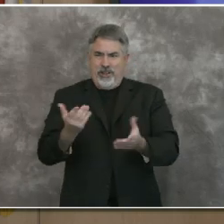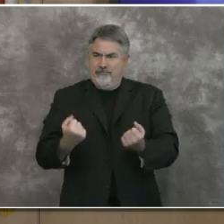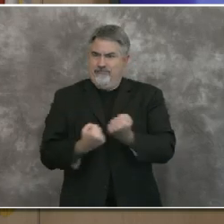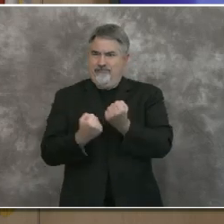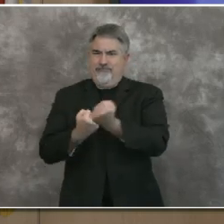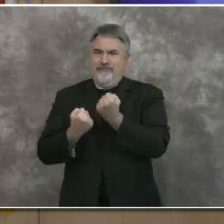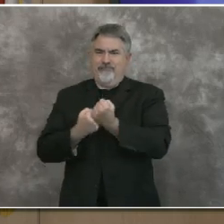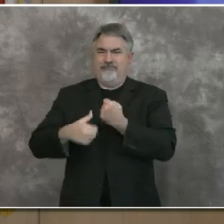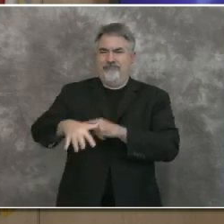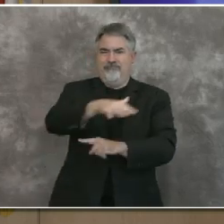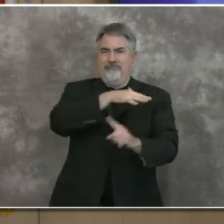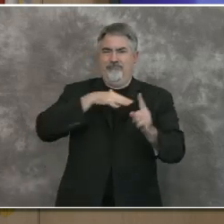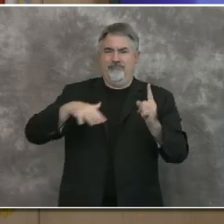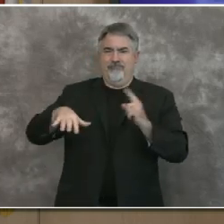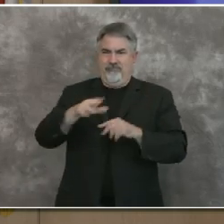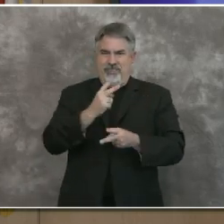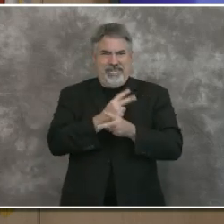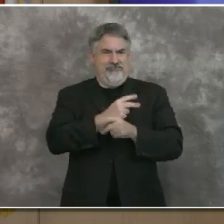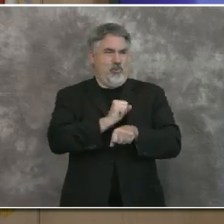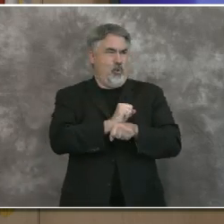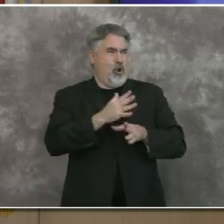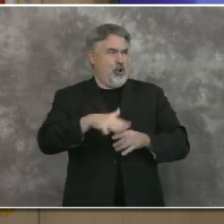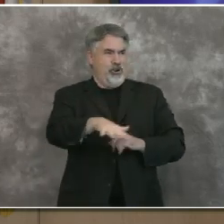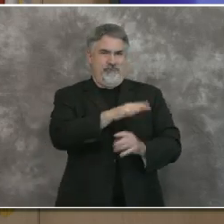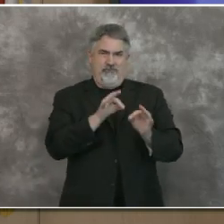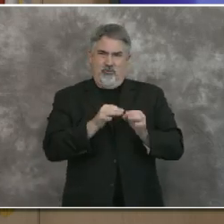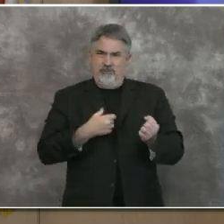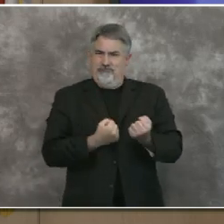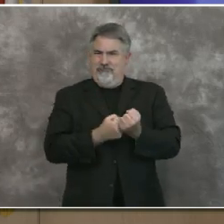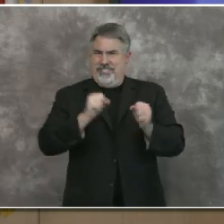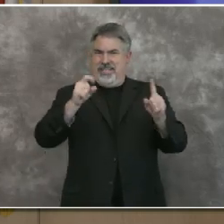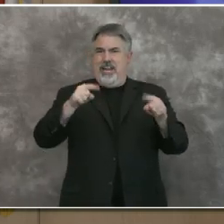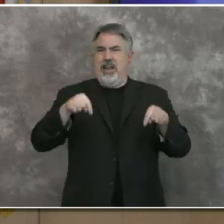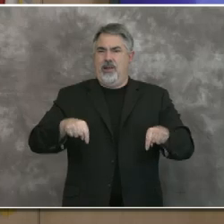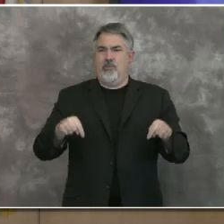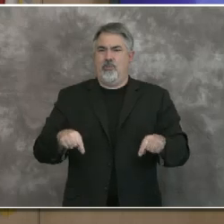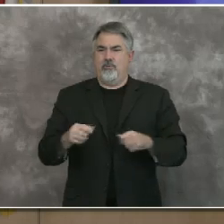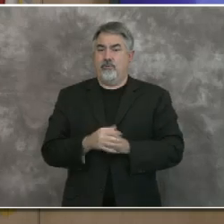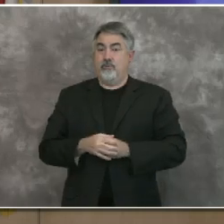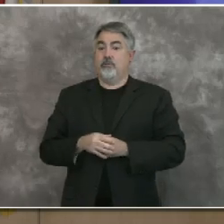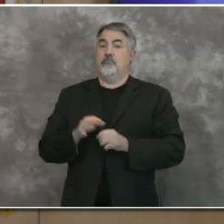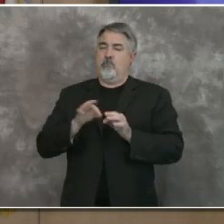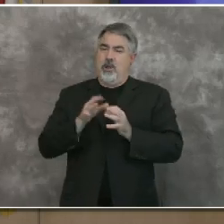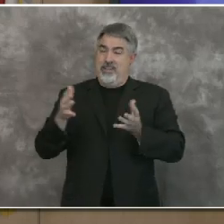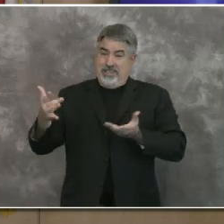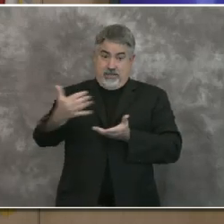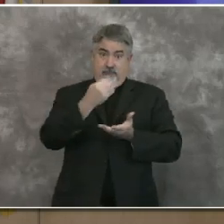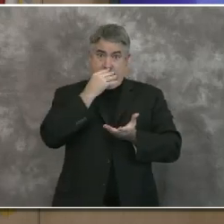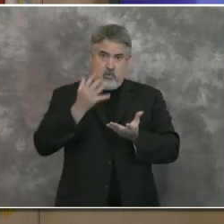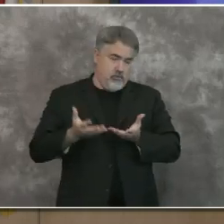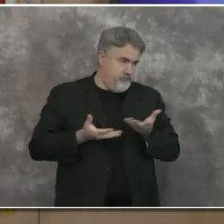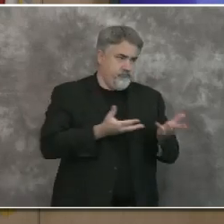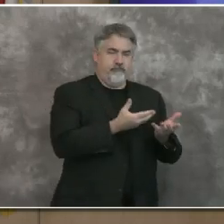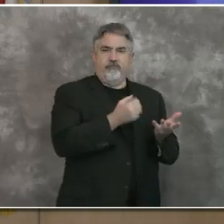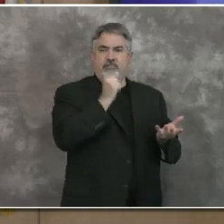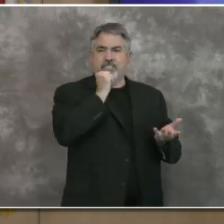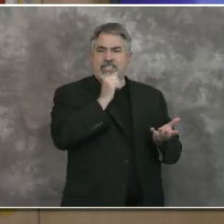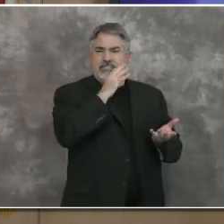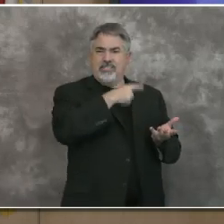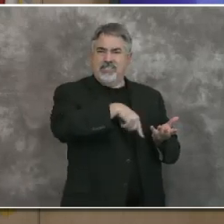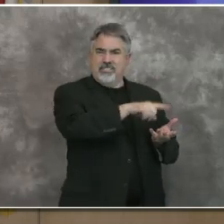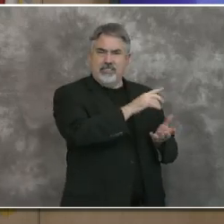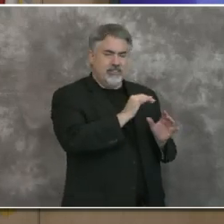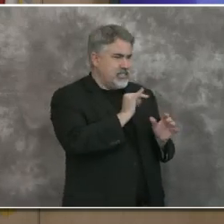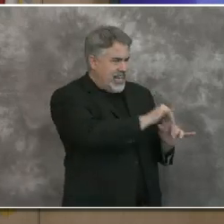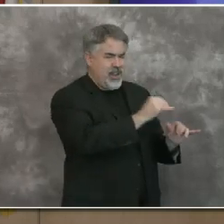immensely help seniors who are at home, who are under the stay-at-home orders. And so starting today, older adults in San Diego County